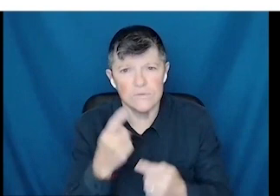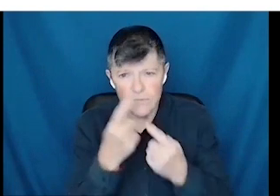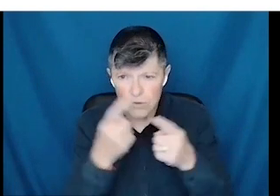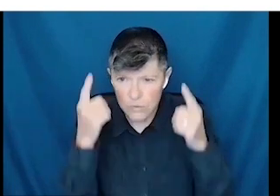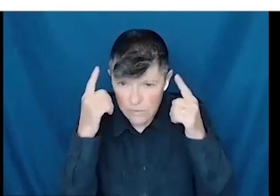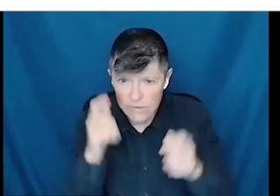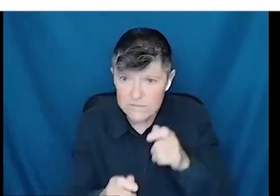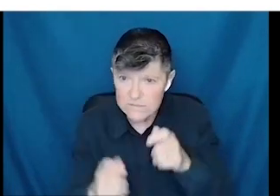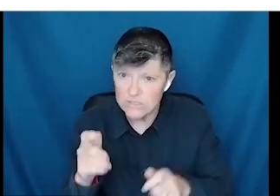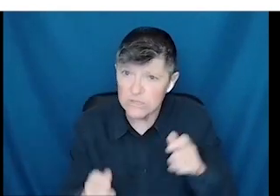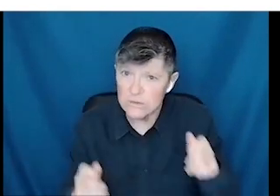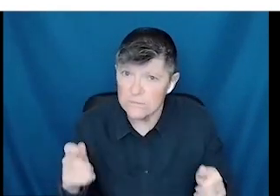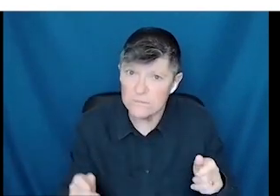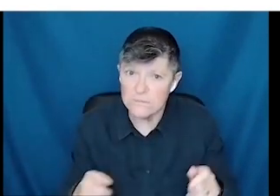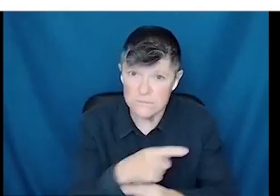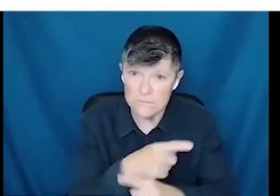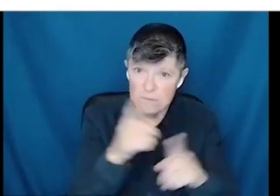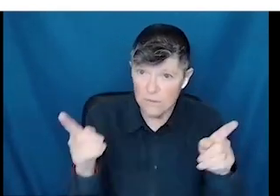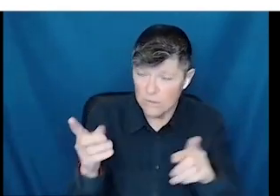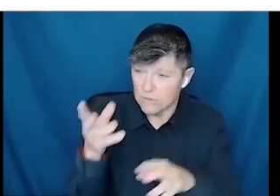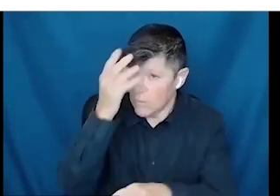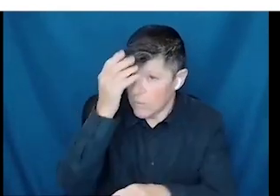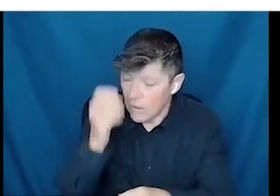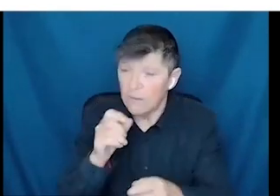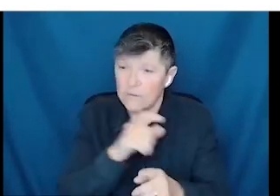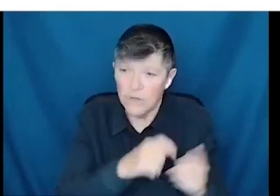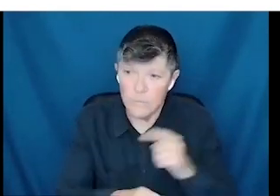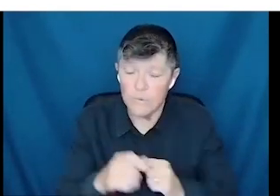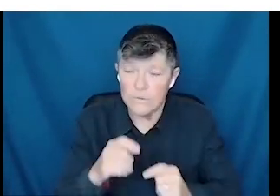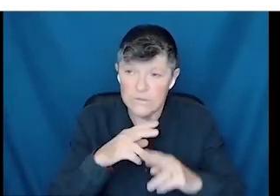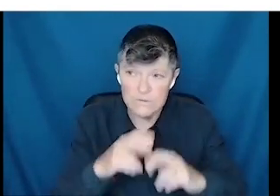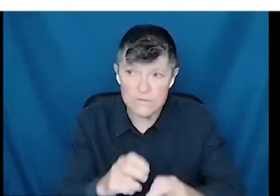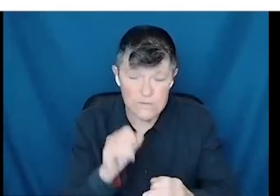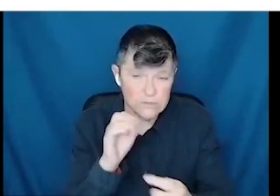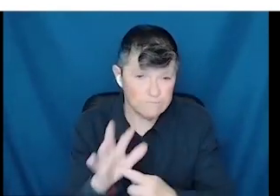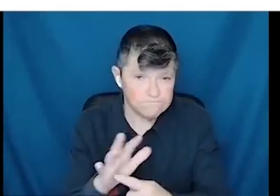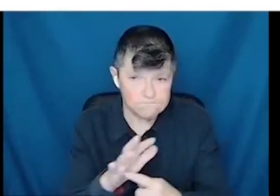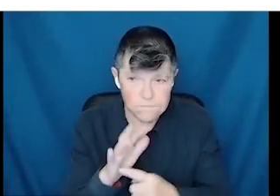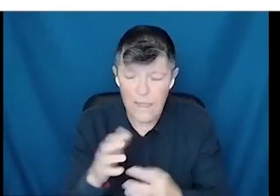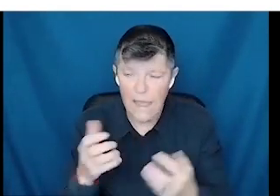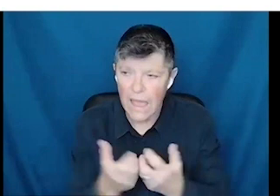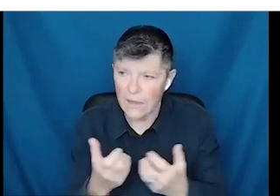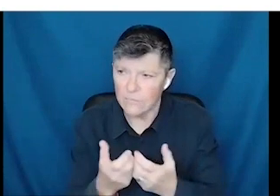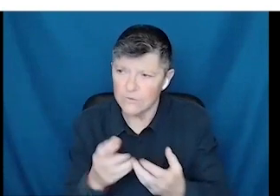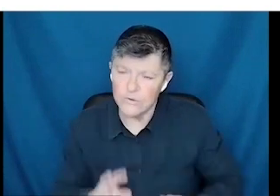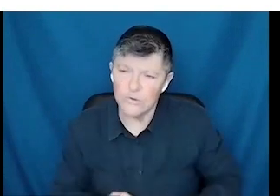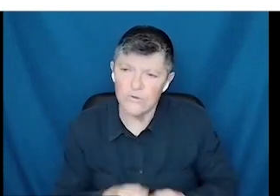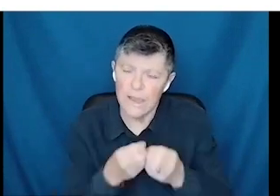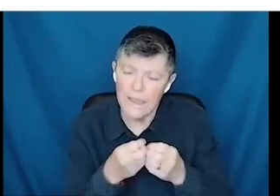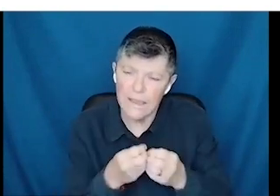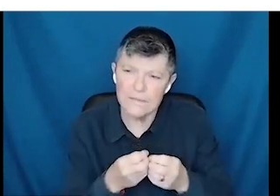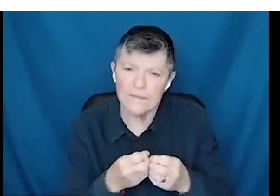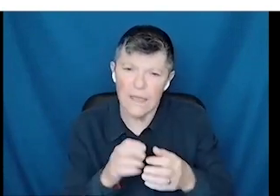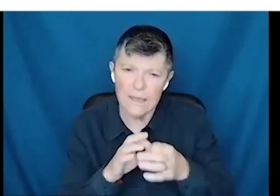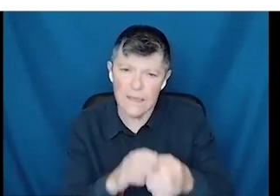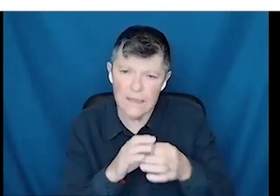to learn the importance of community research and how to create an engaging, accessible resource.